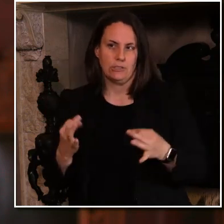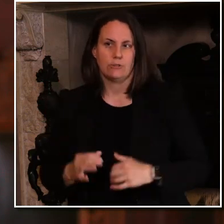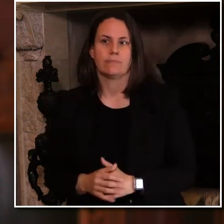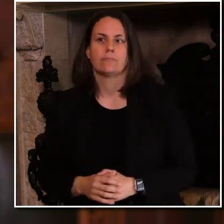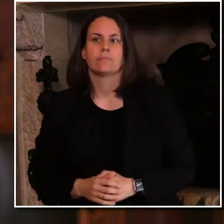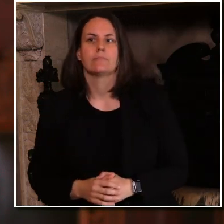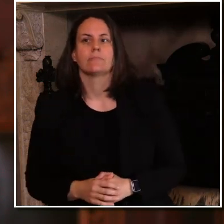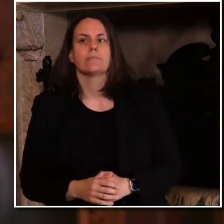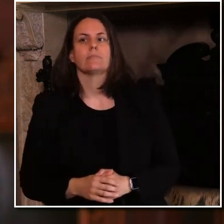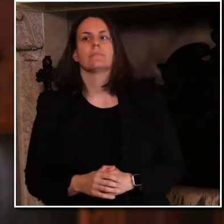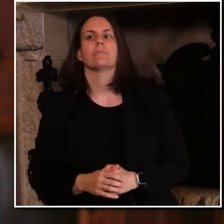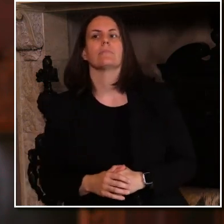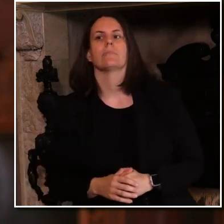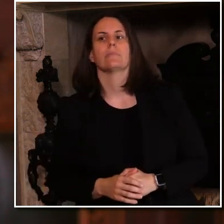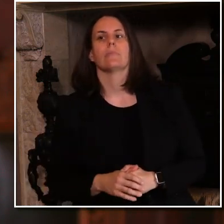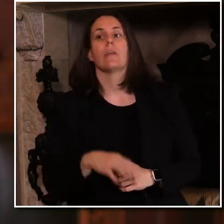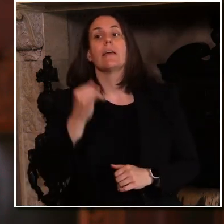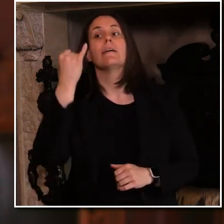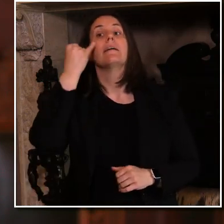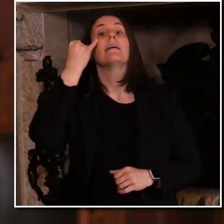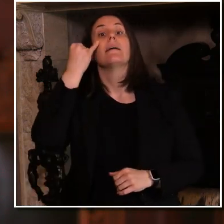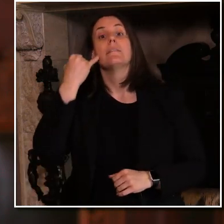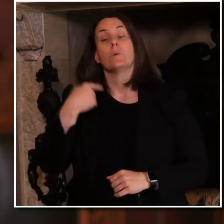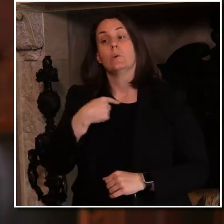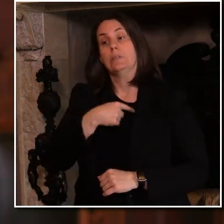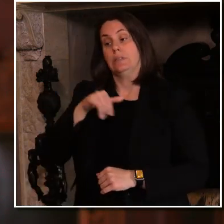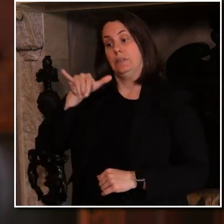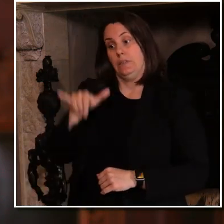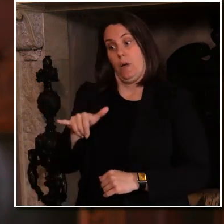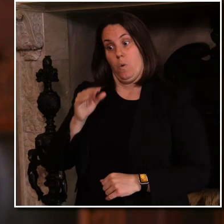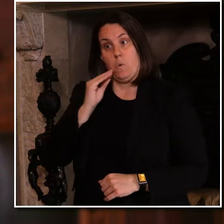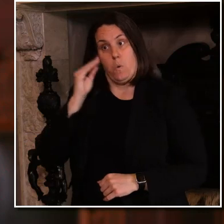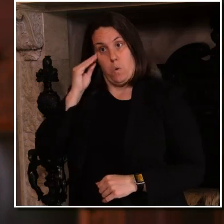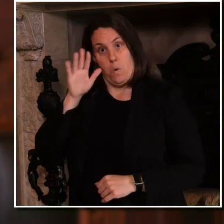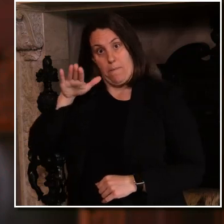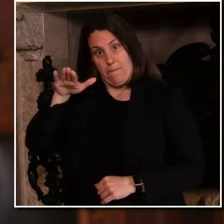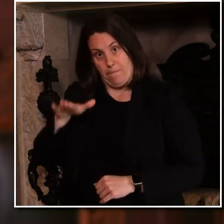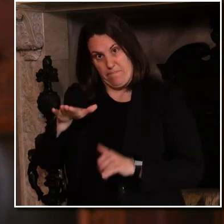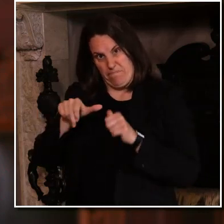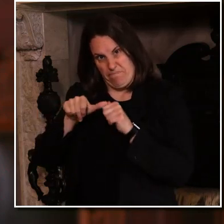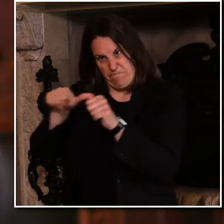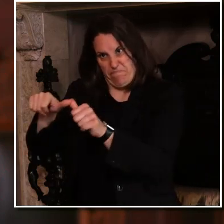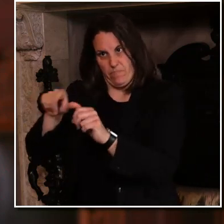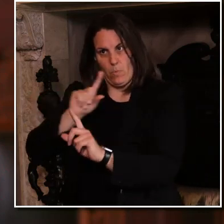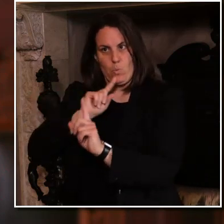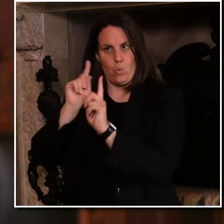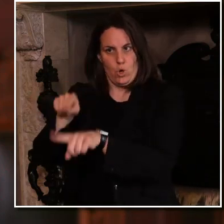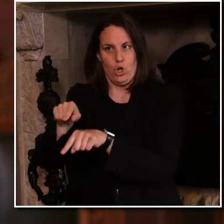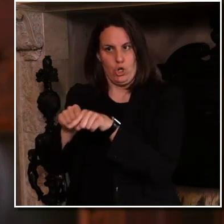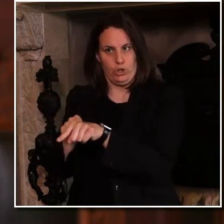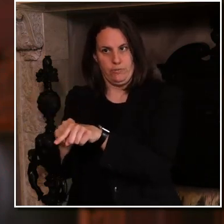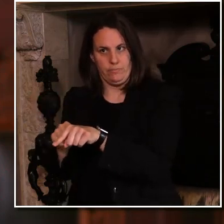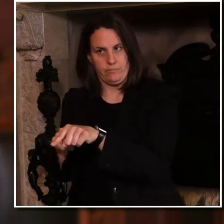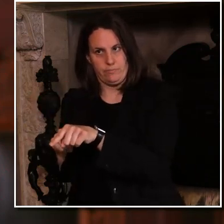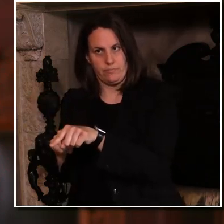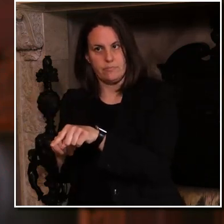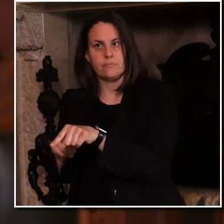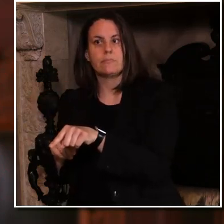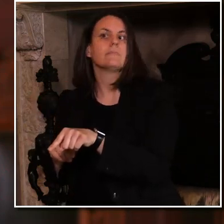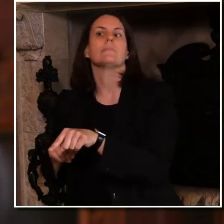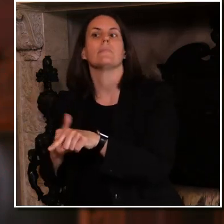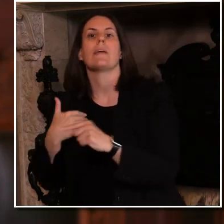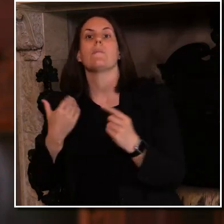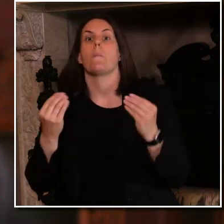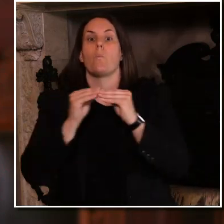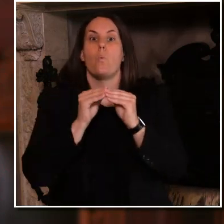continued Safer at Home and accelerated and built up our tracking, our contact